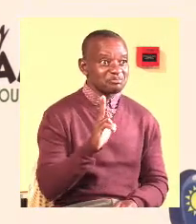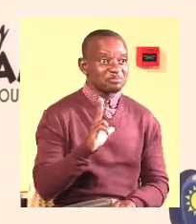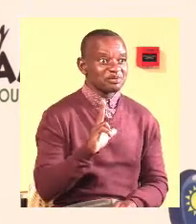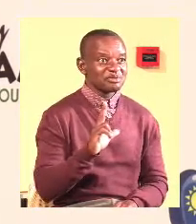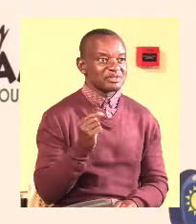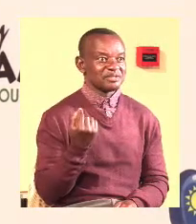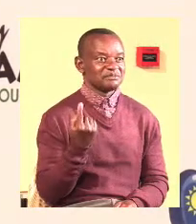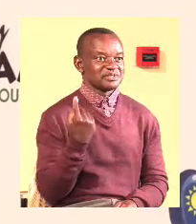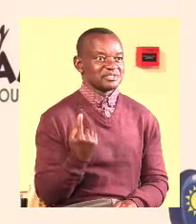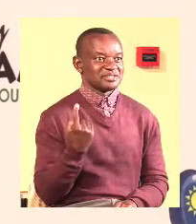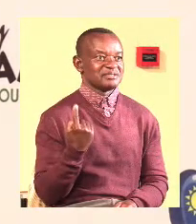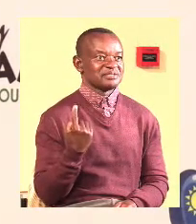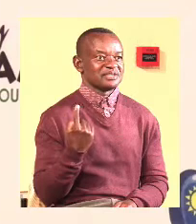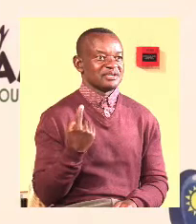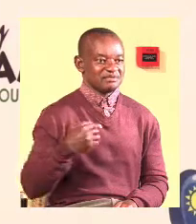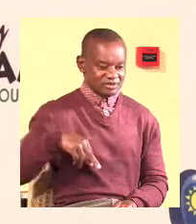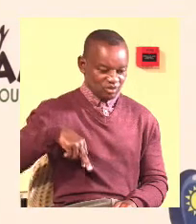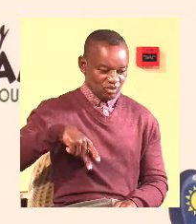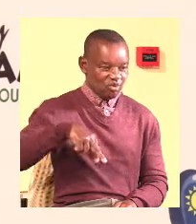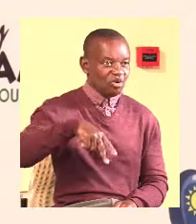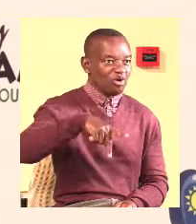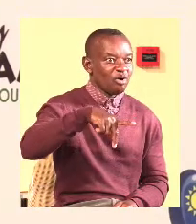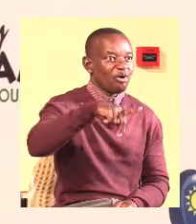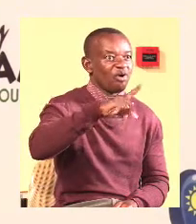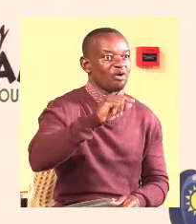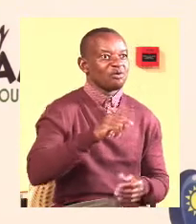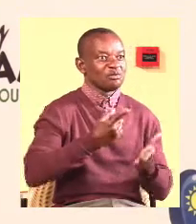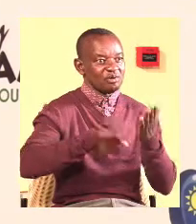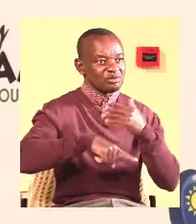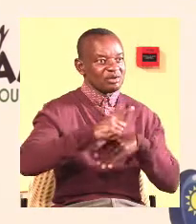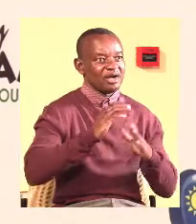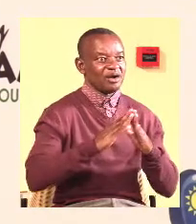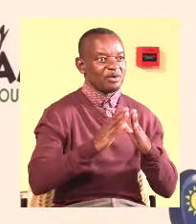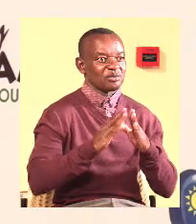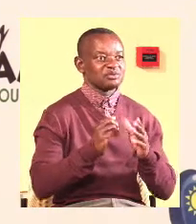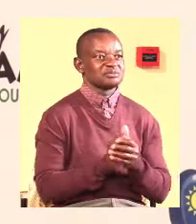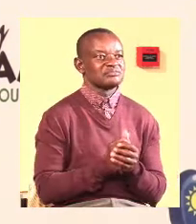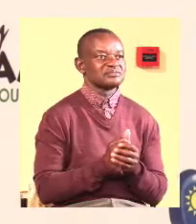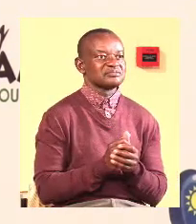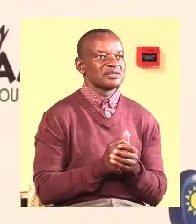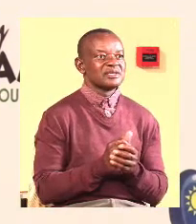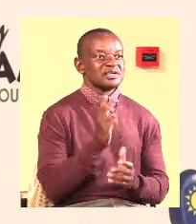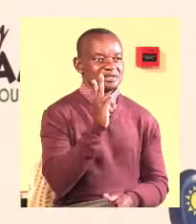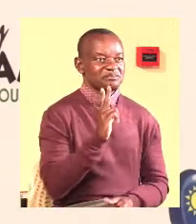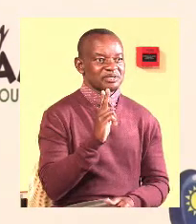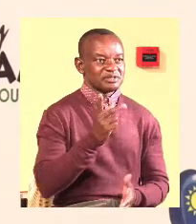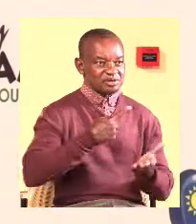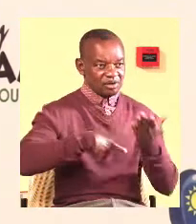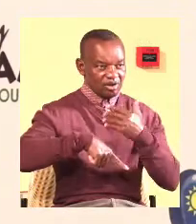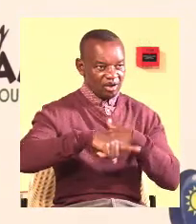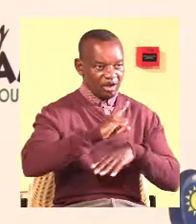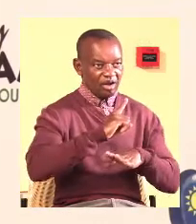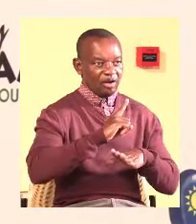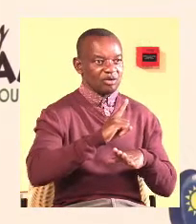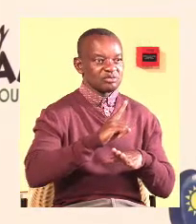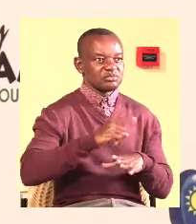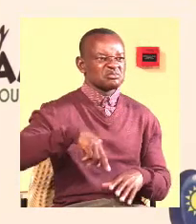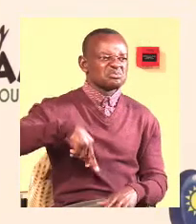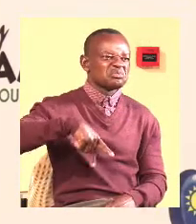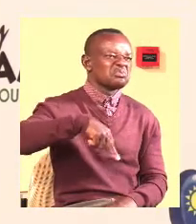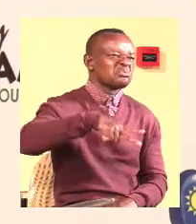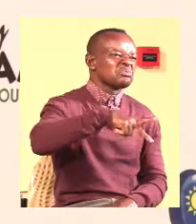your movement, you already cut off the spread of this disease. Let us stay home. We are on board for